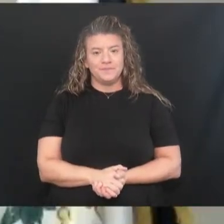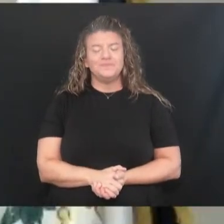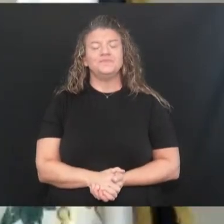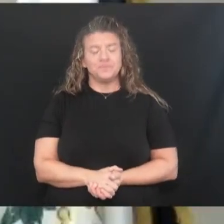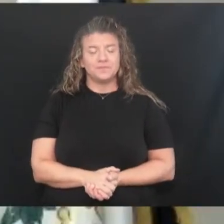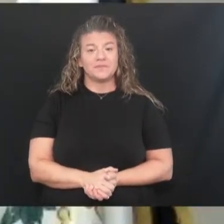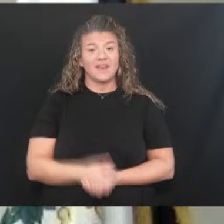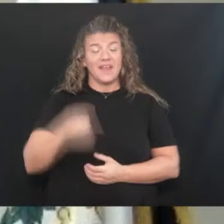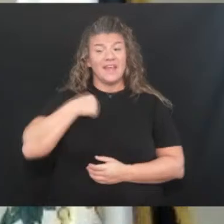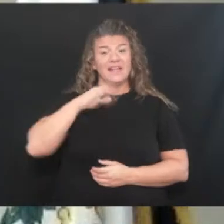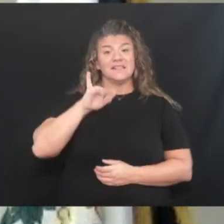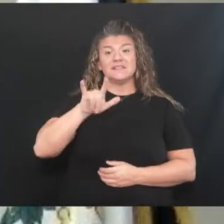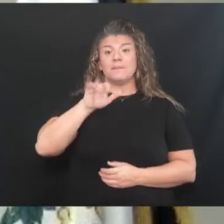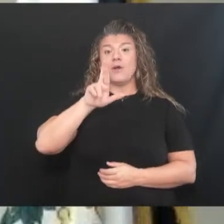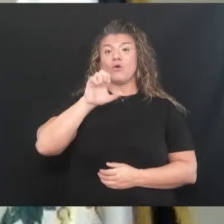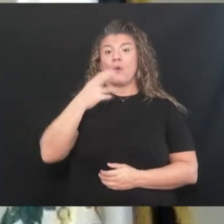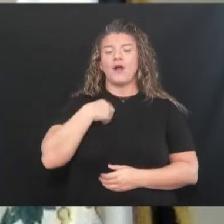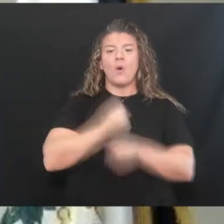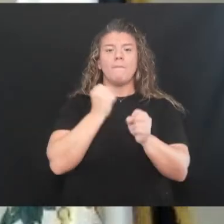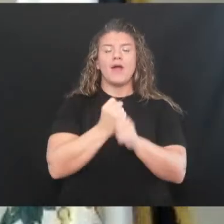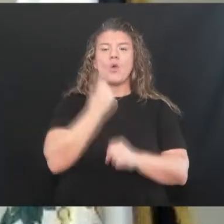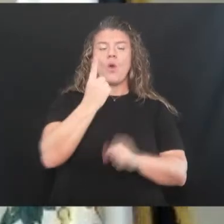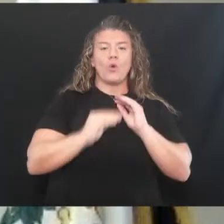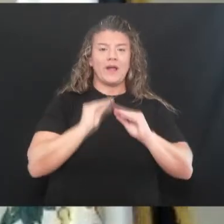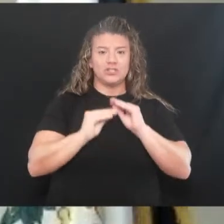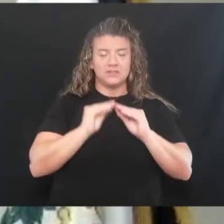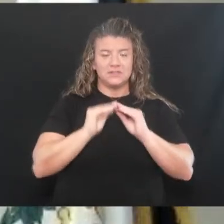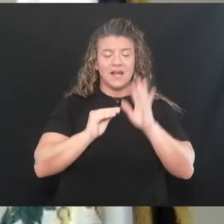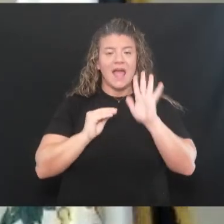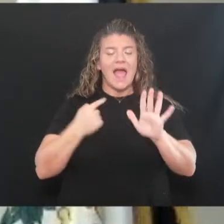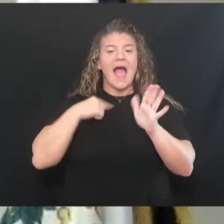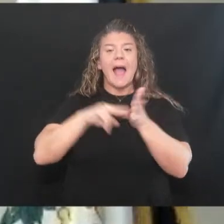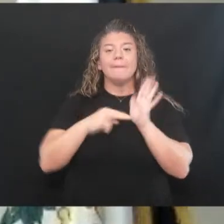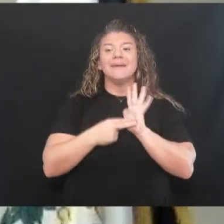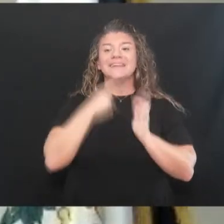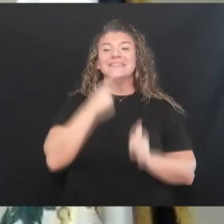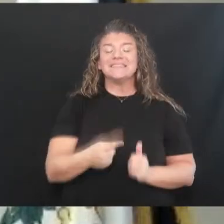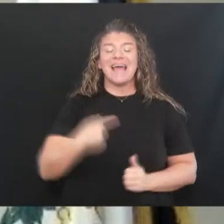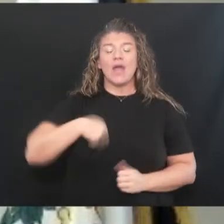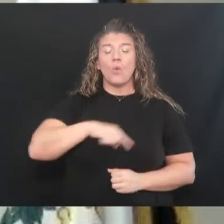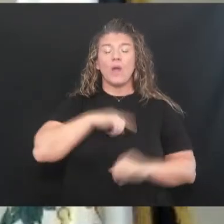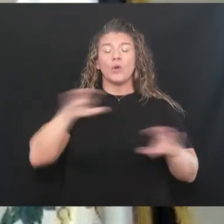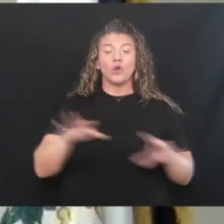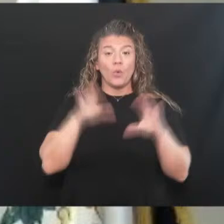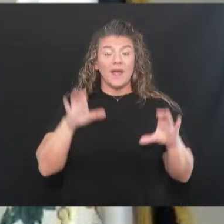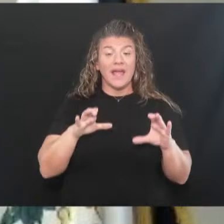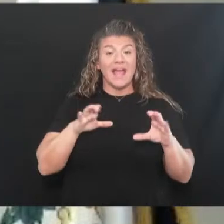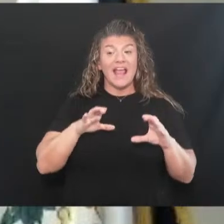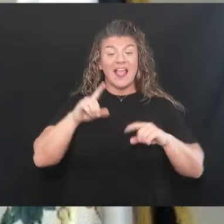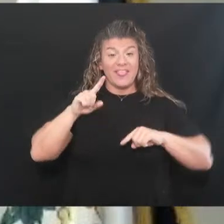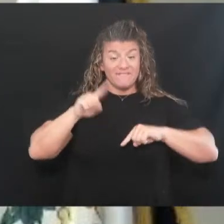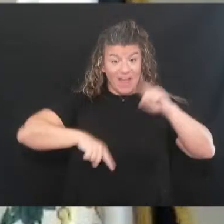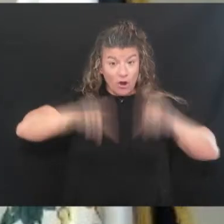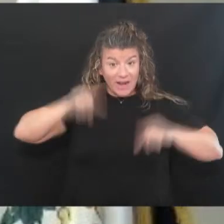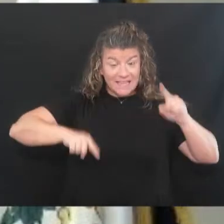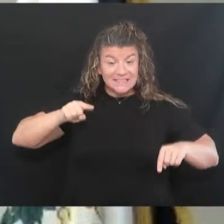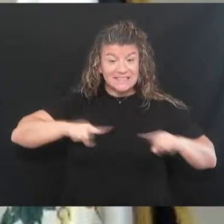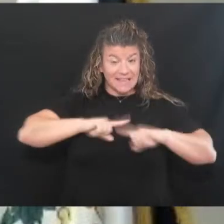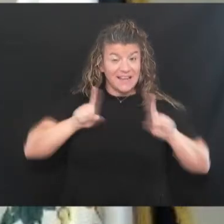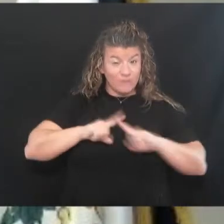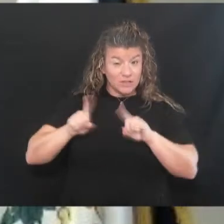Yeah, this is Bill. Let me make one correction, Mark. I meant to say we were doing the variances